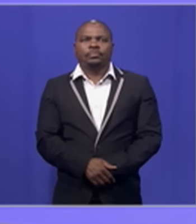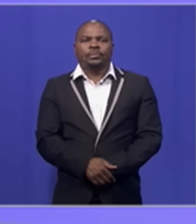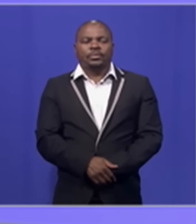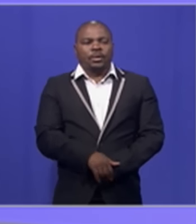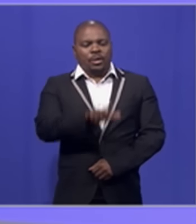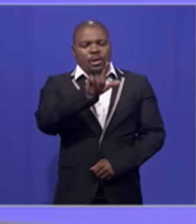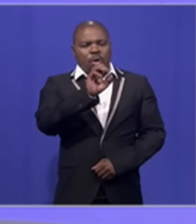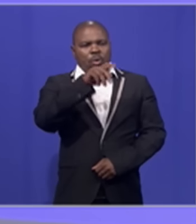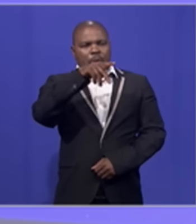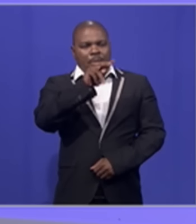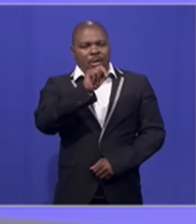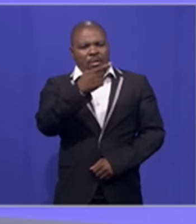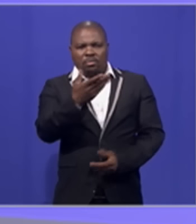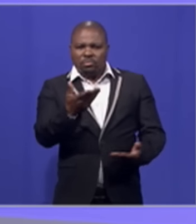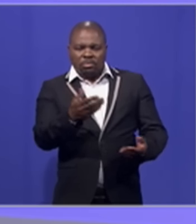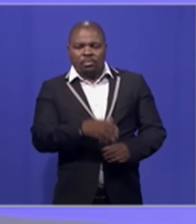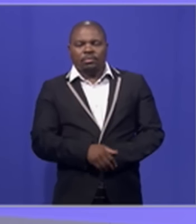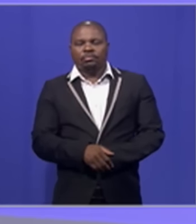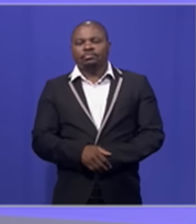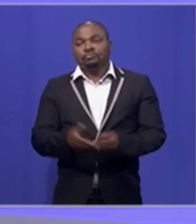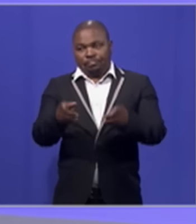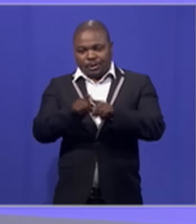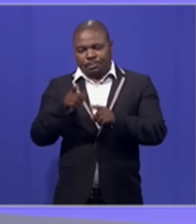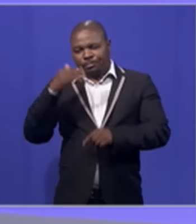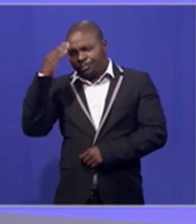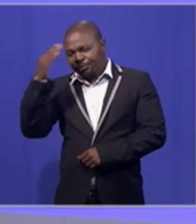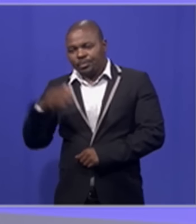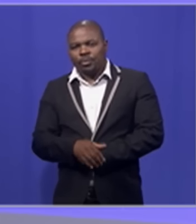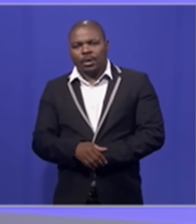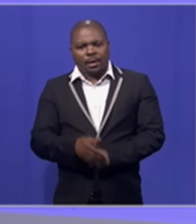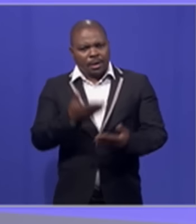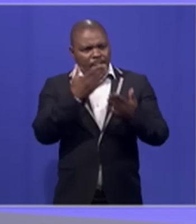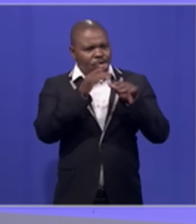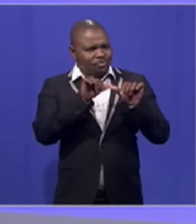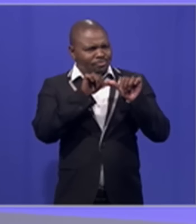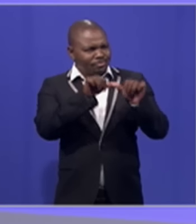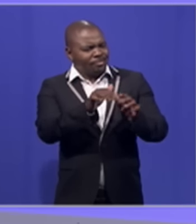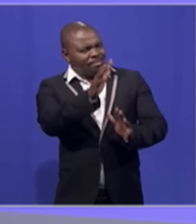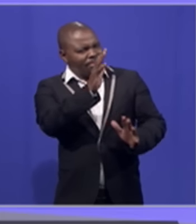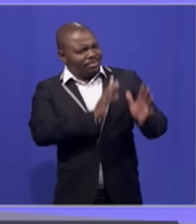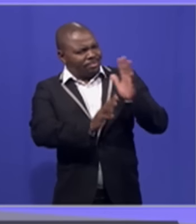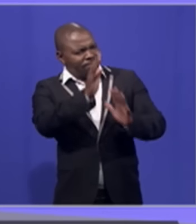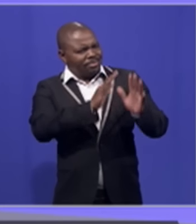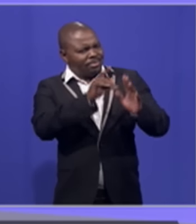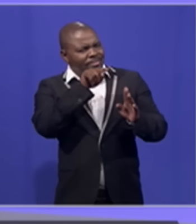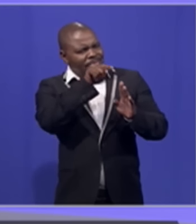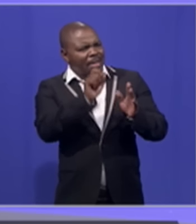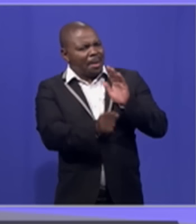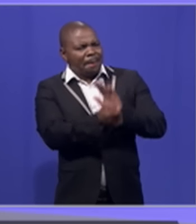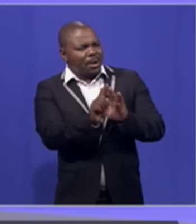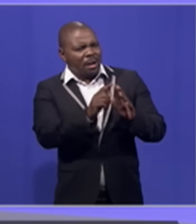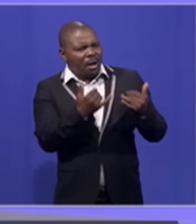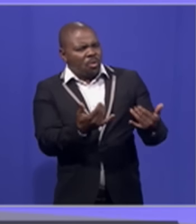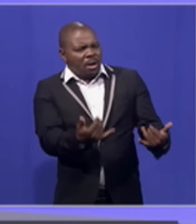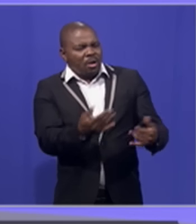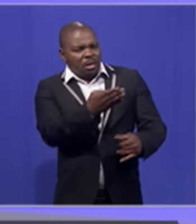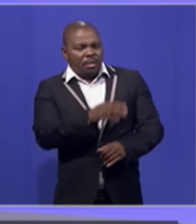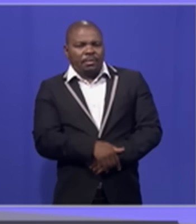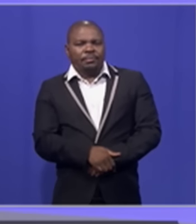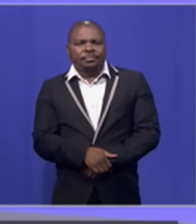Lopang wa nkutlwa re le dumedise o ka tswela pele kgaitsedi ya ka go hlalosetsa maemo a ditaba tsa mofuta o feng sebakeng seo leng